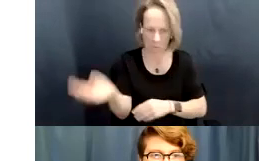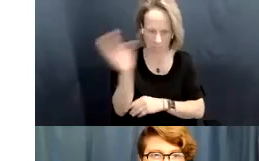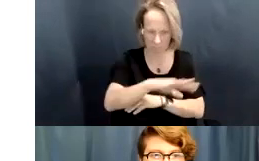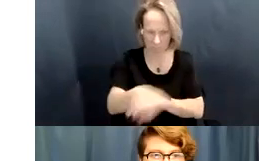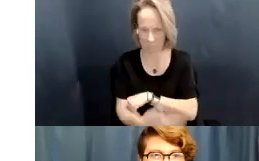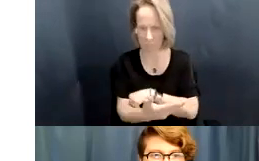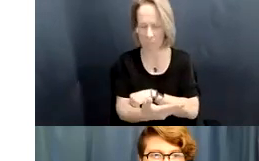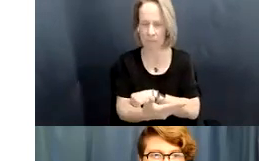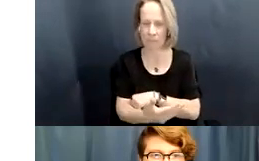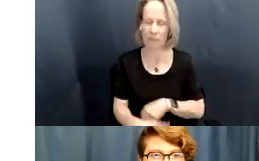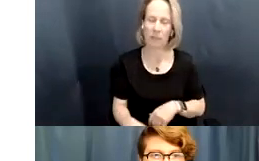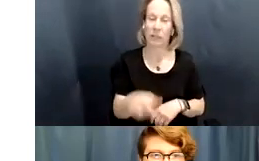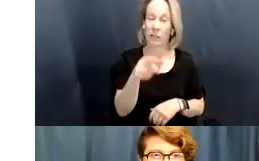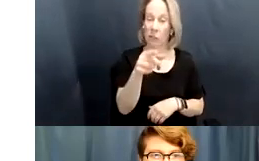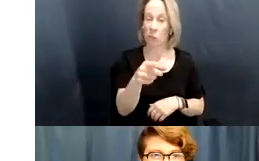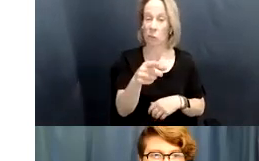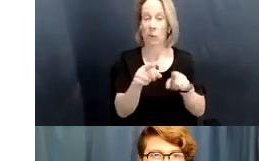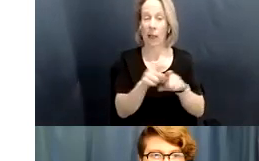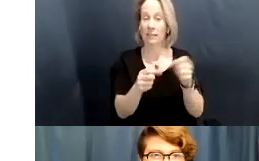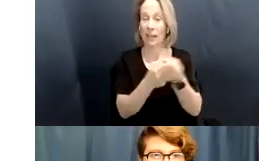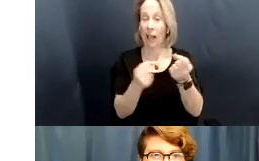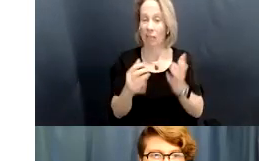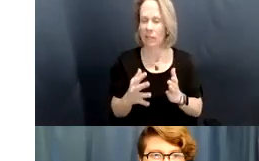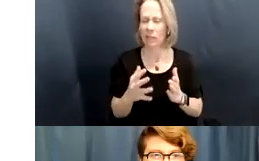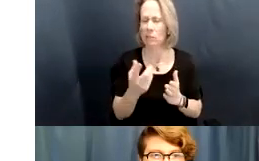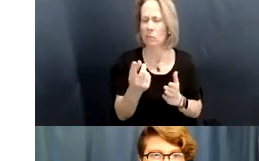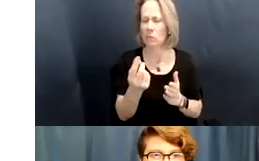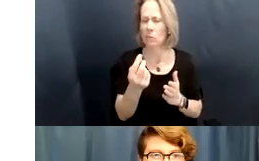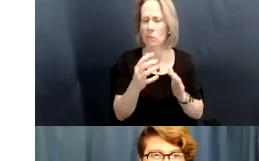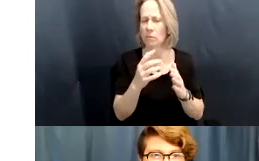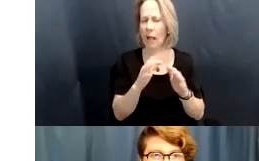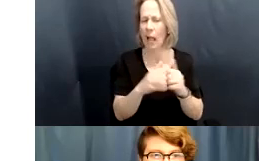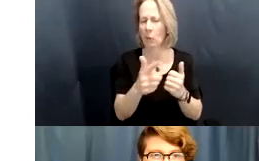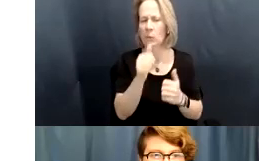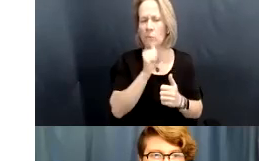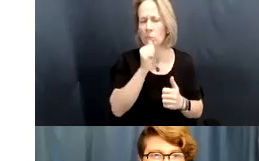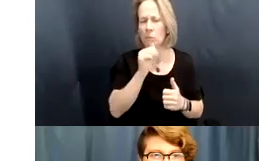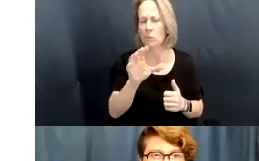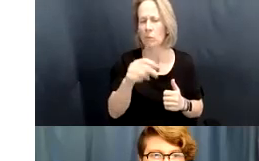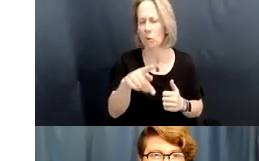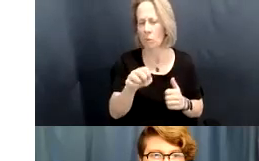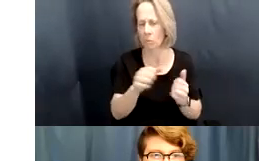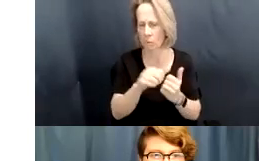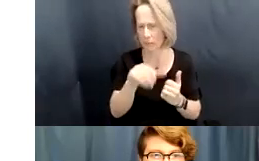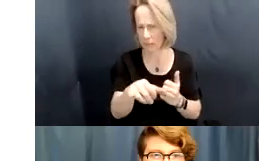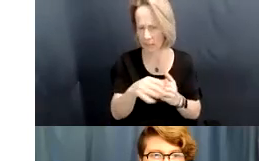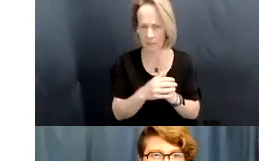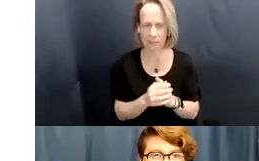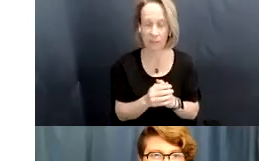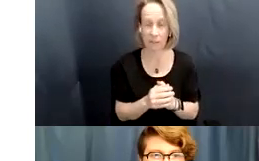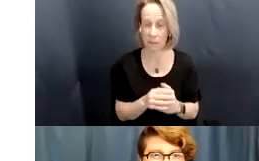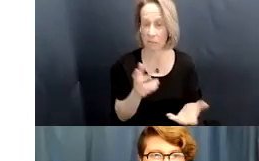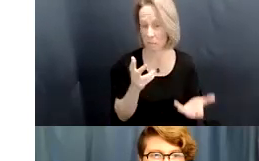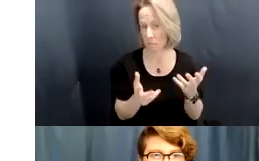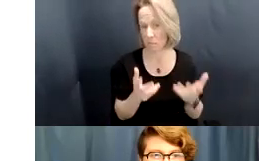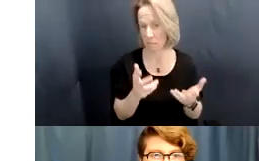ally, take inventory of what activities you can use to cope. Take extemporary or extended media and social media